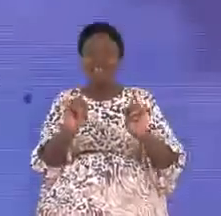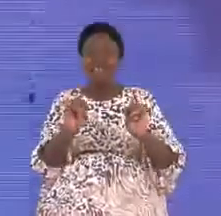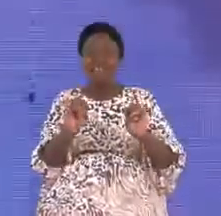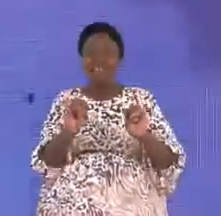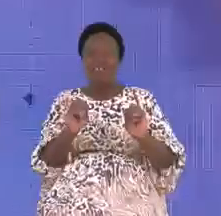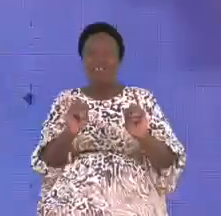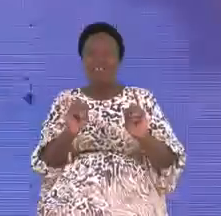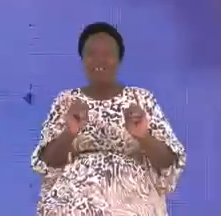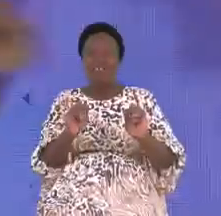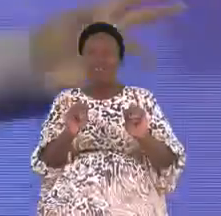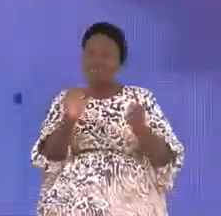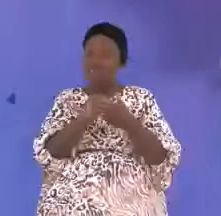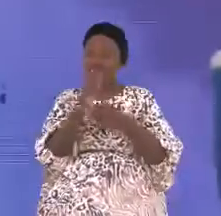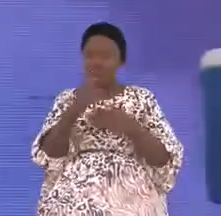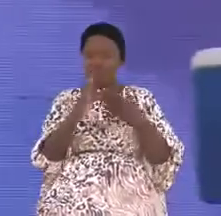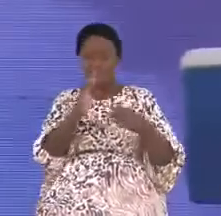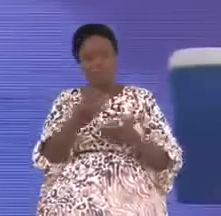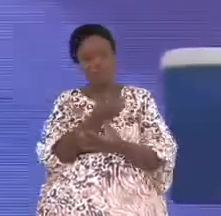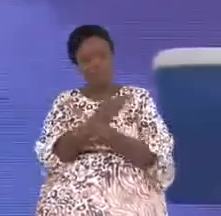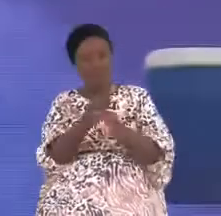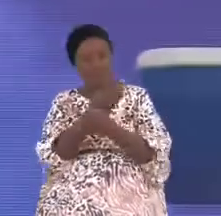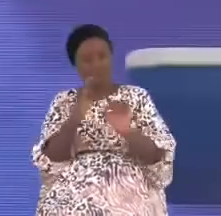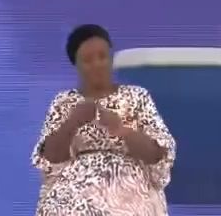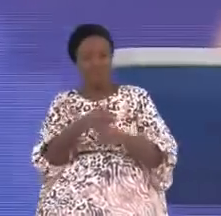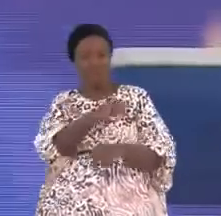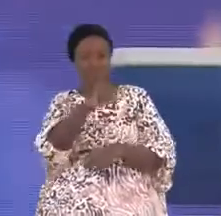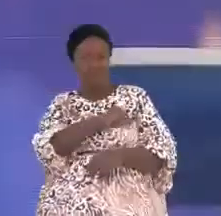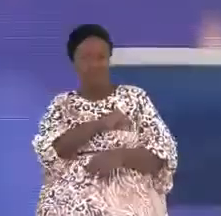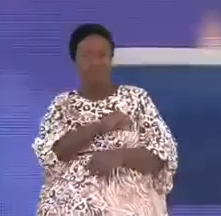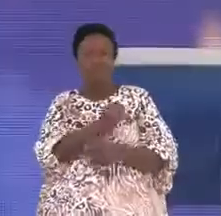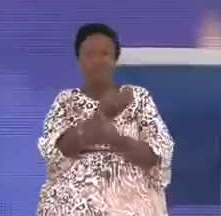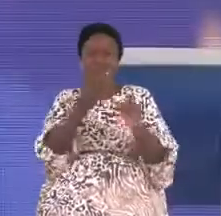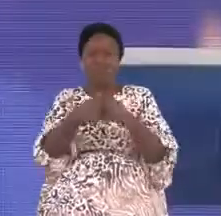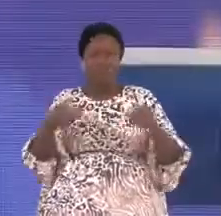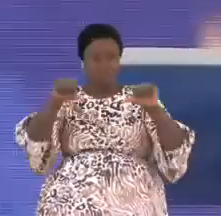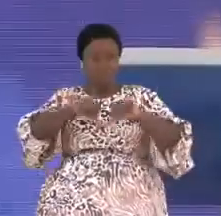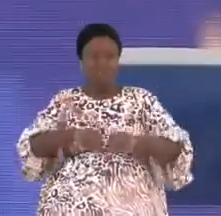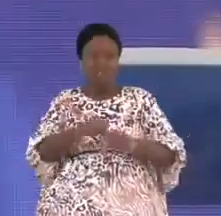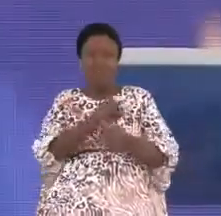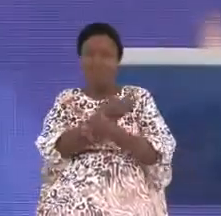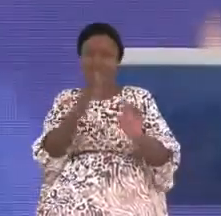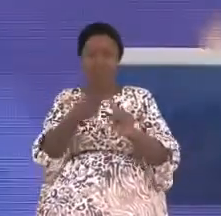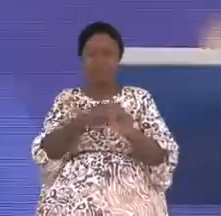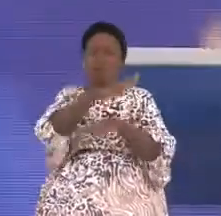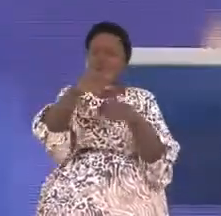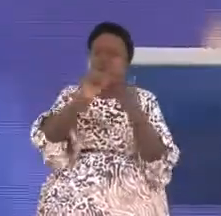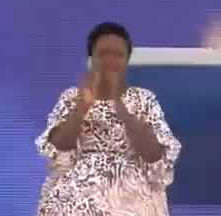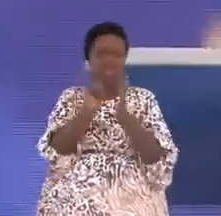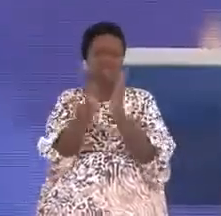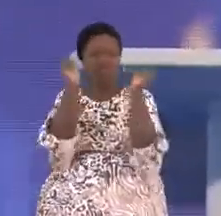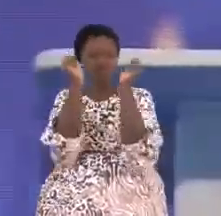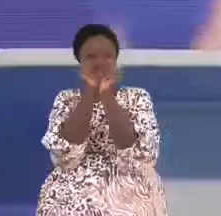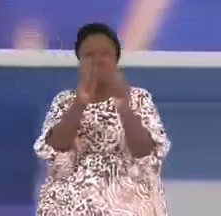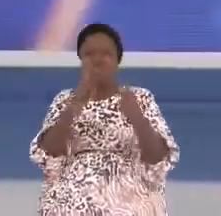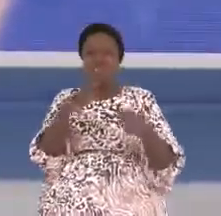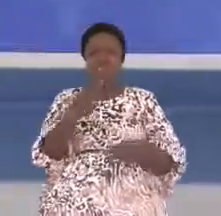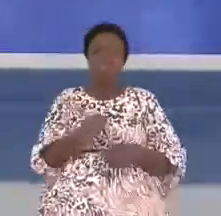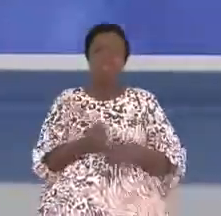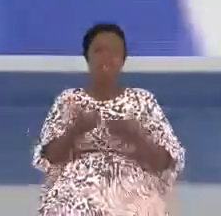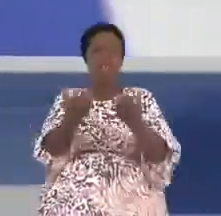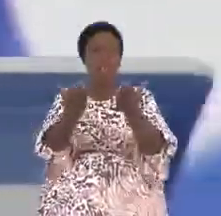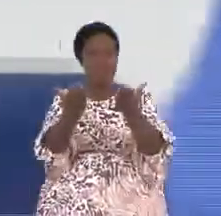guilt i'm free from condemnation i'm free from all the things that bind me the longing